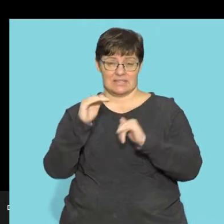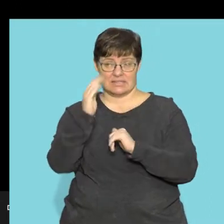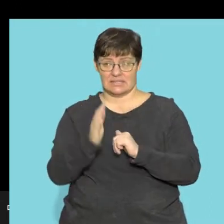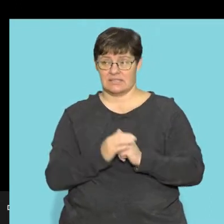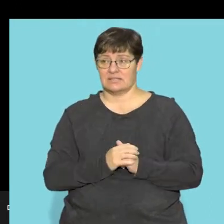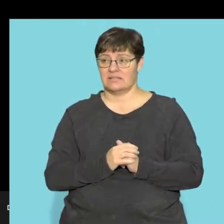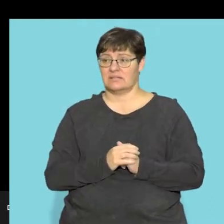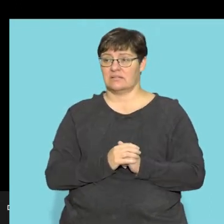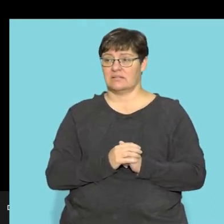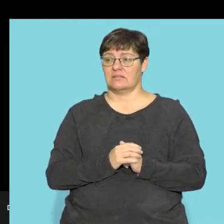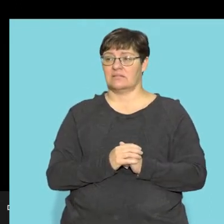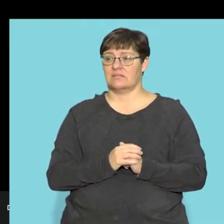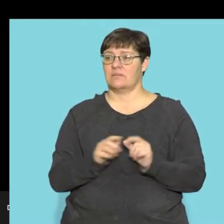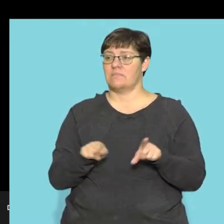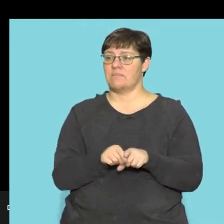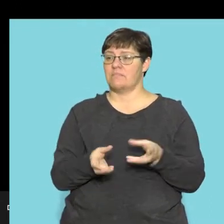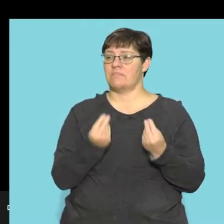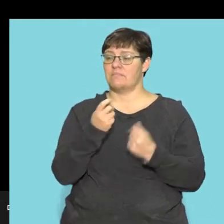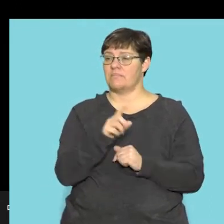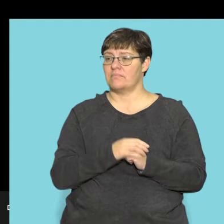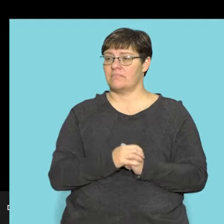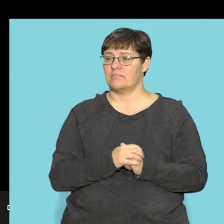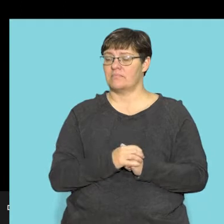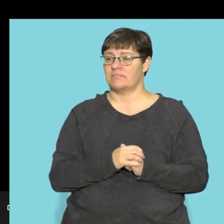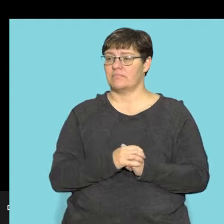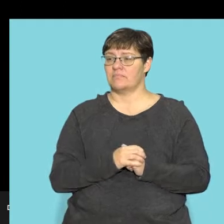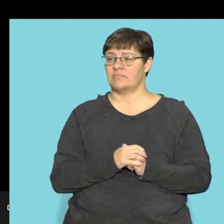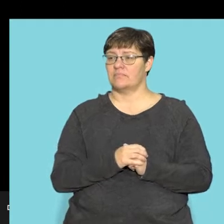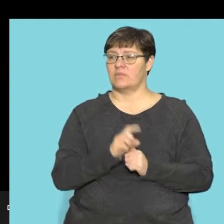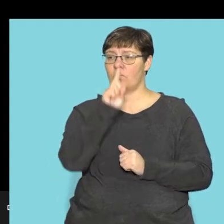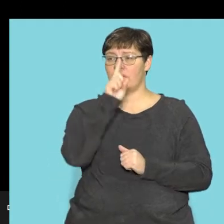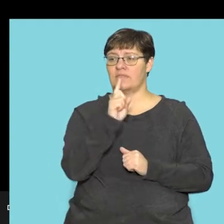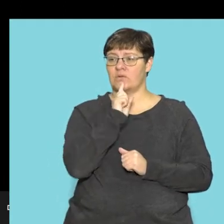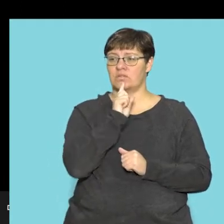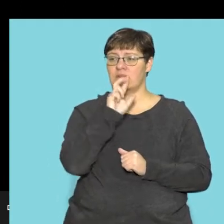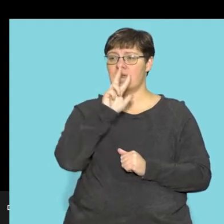1,335,95 multiplied by 18, and this will give me